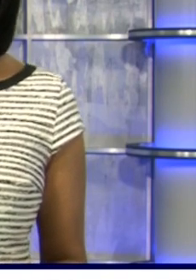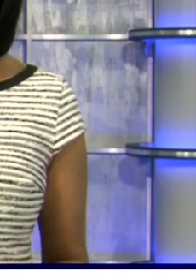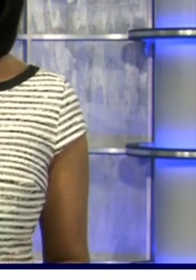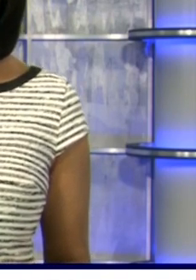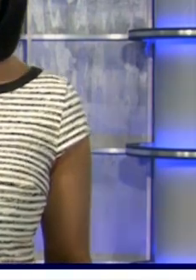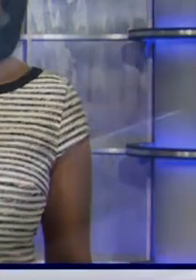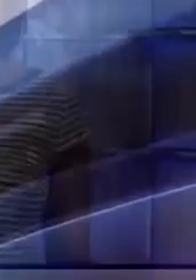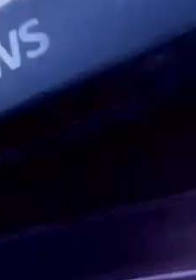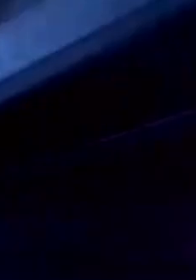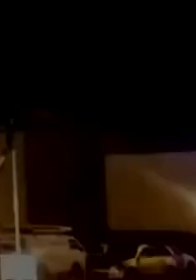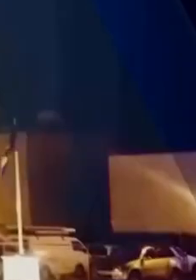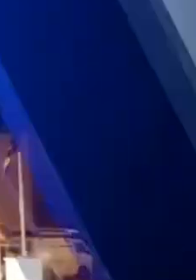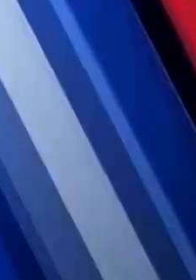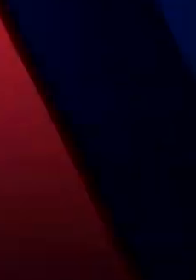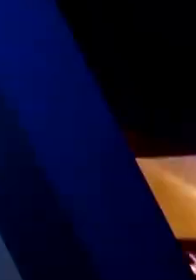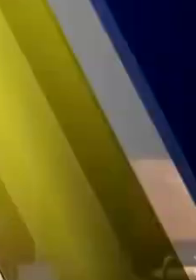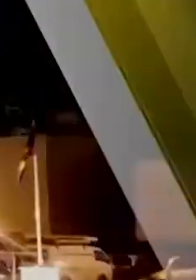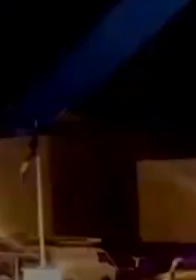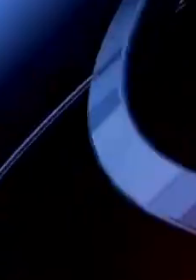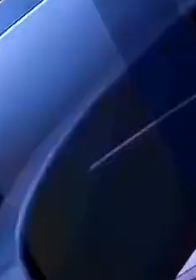conference.